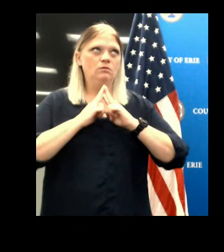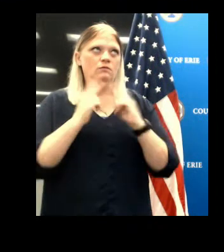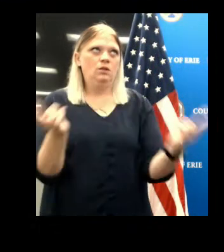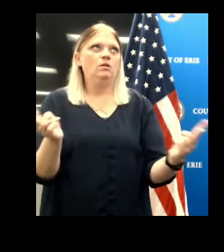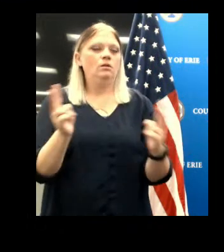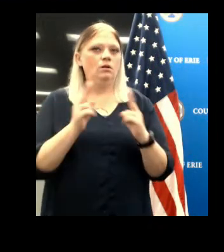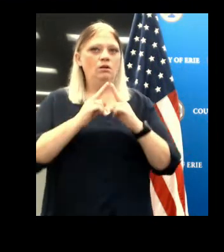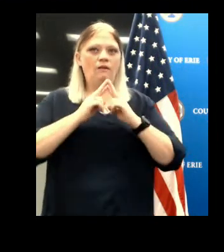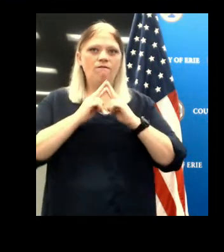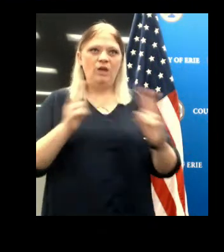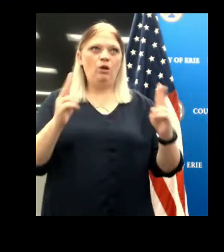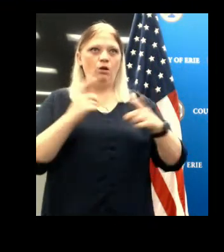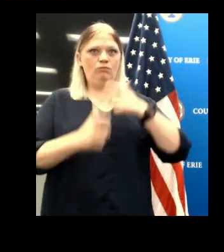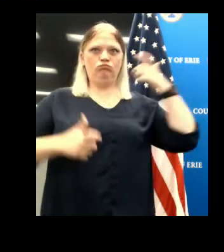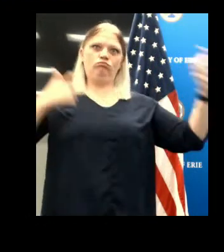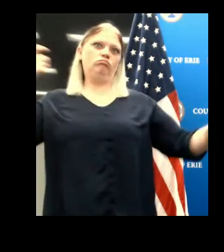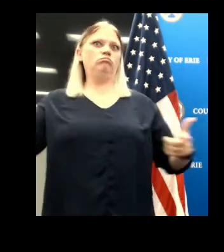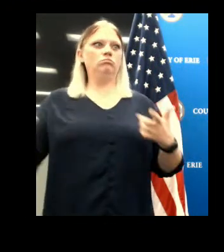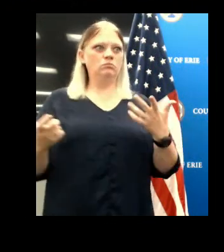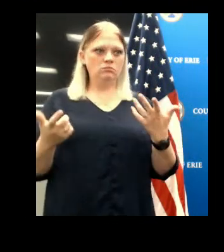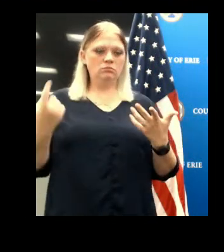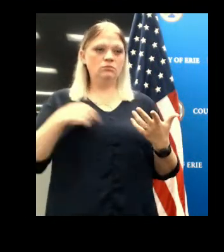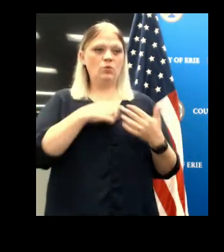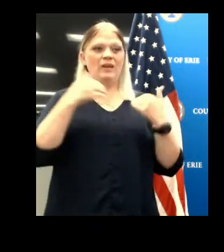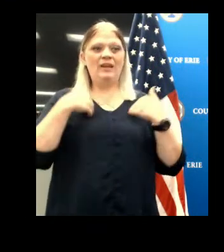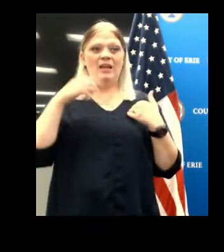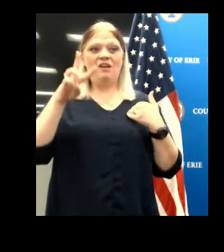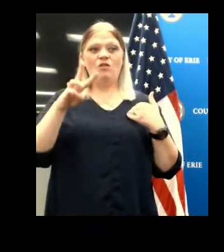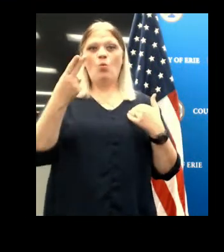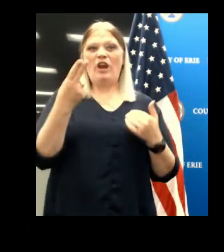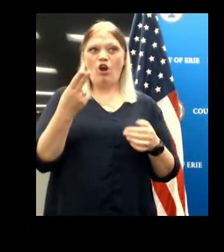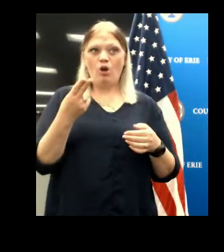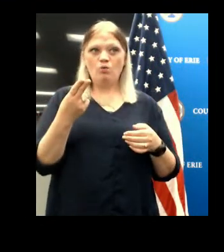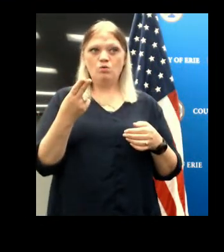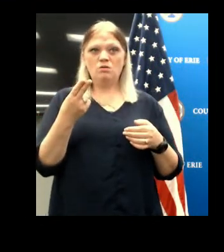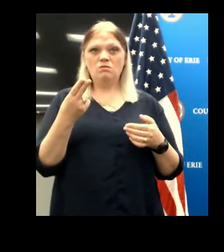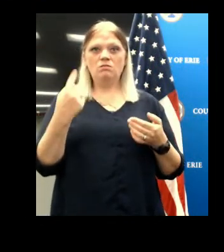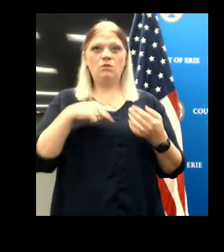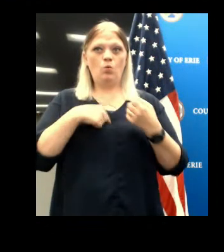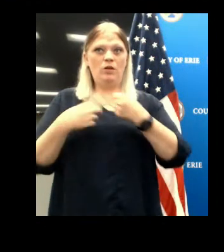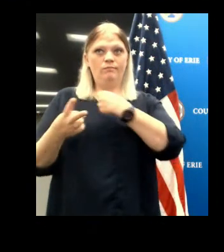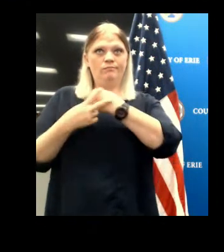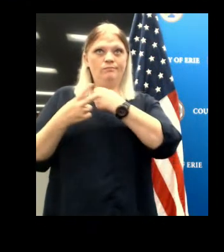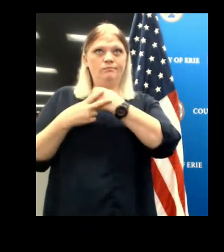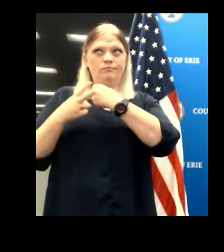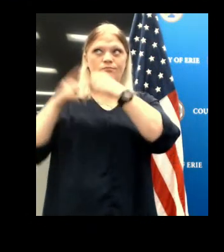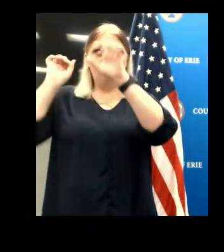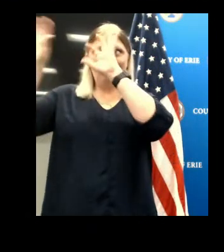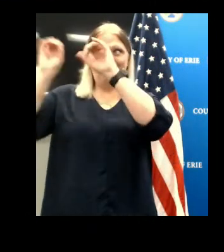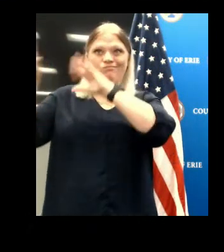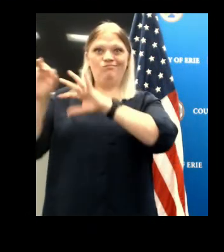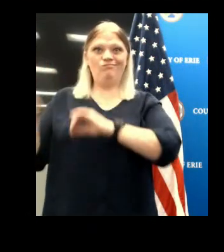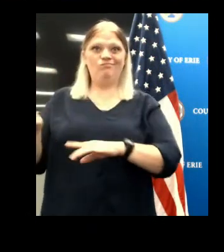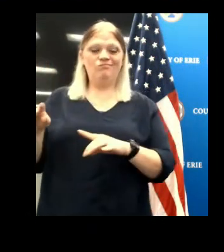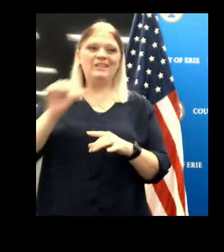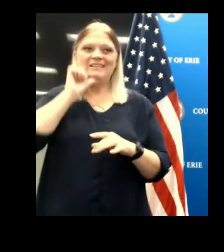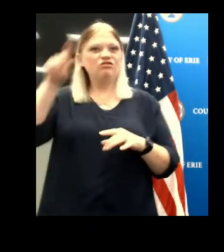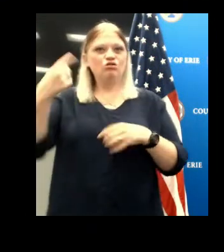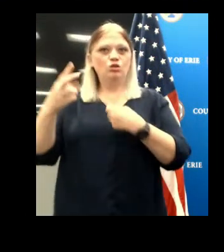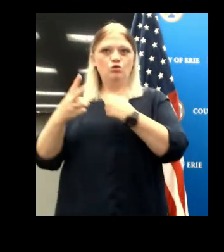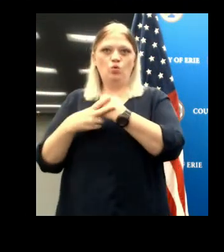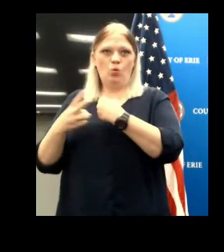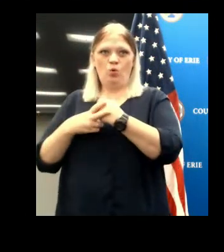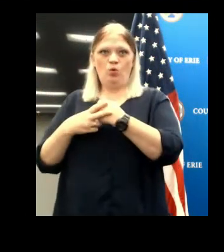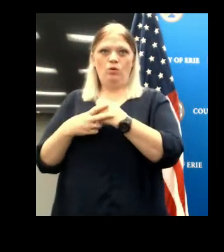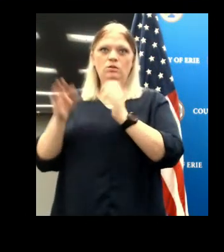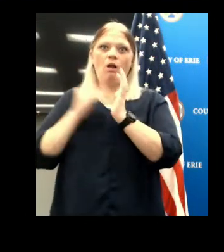very large. We have a warehouse that we store the PPE in, but it's not just storing it, it's